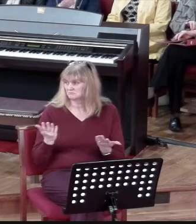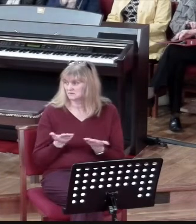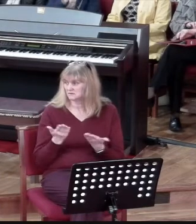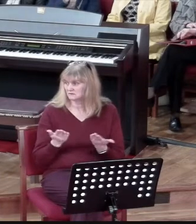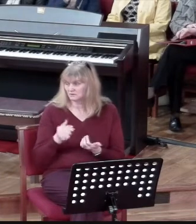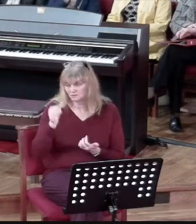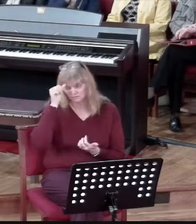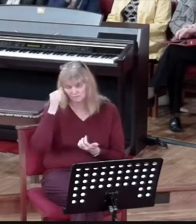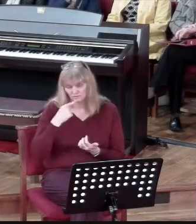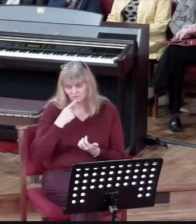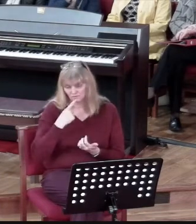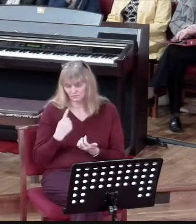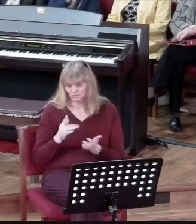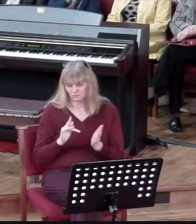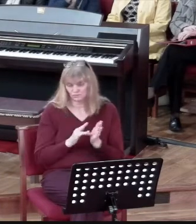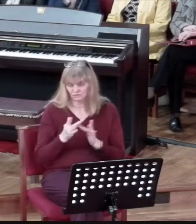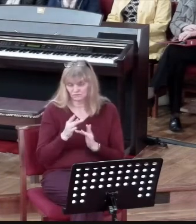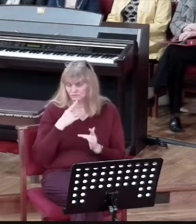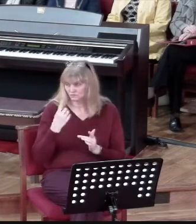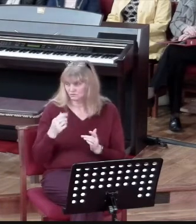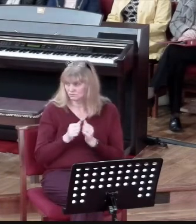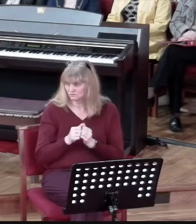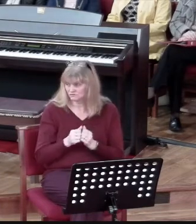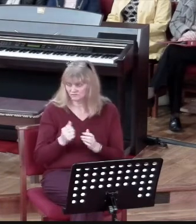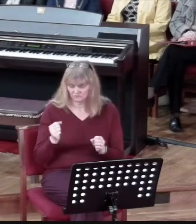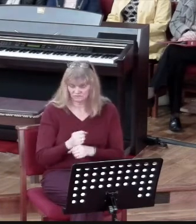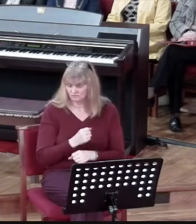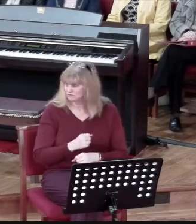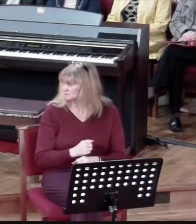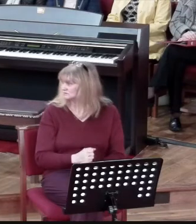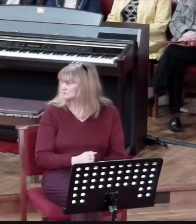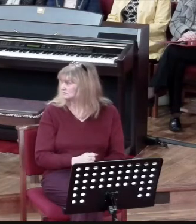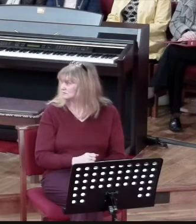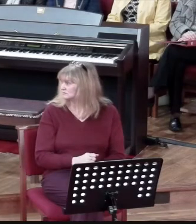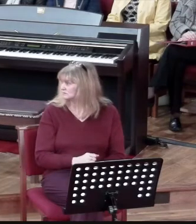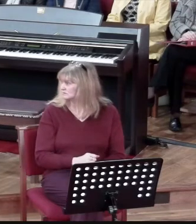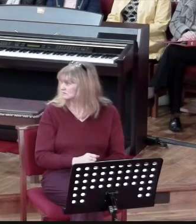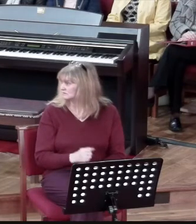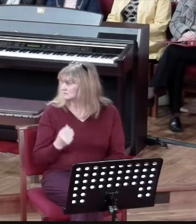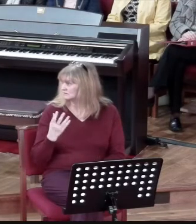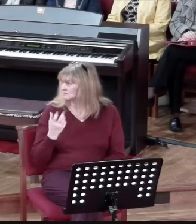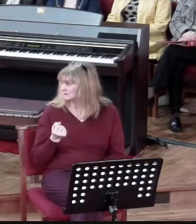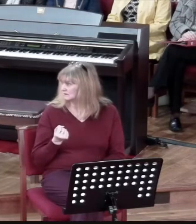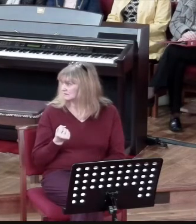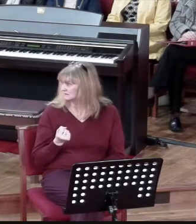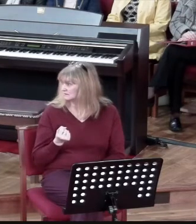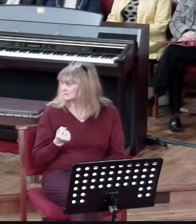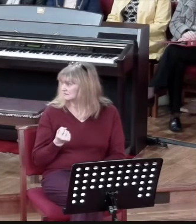do? Go on then. He had to